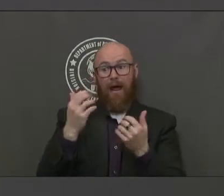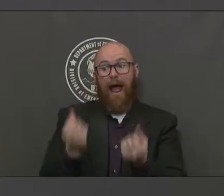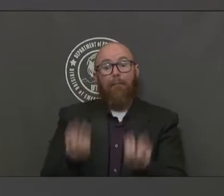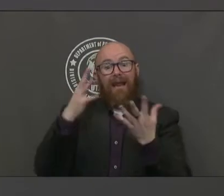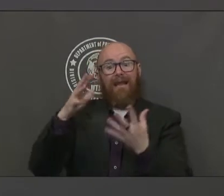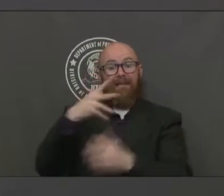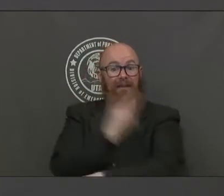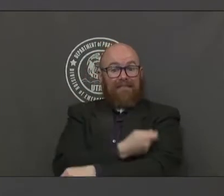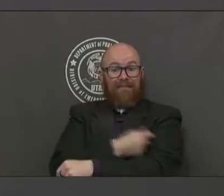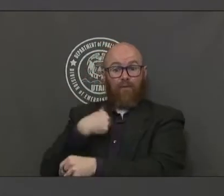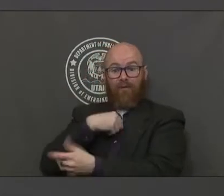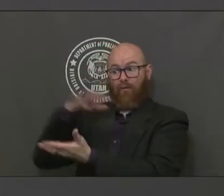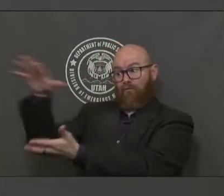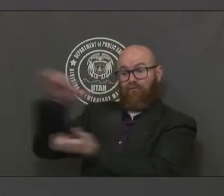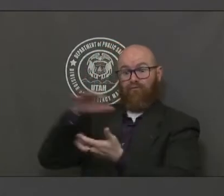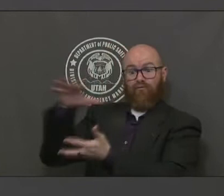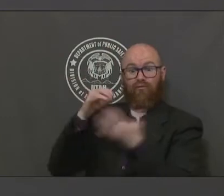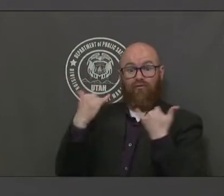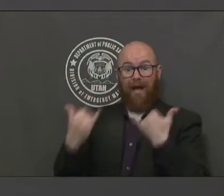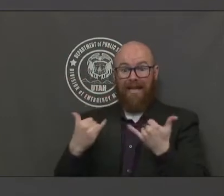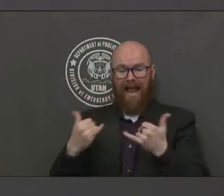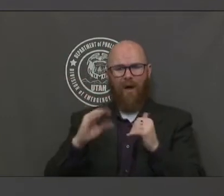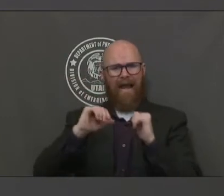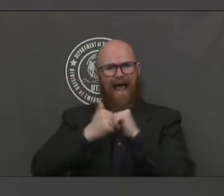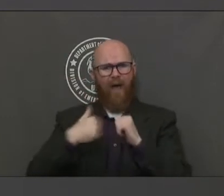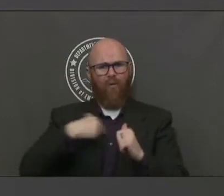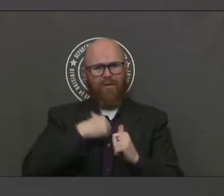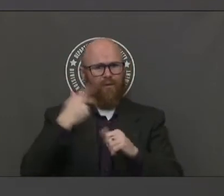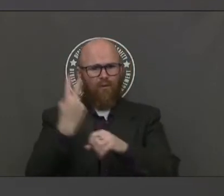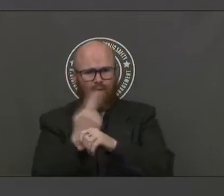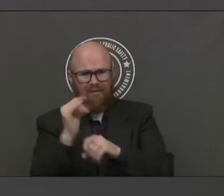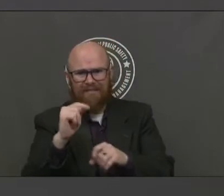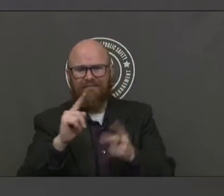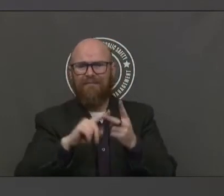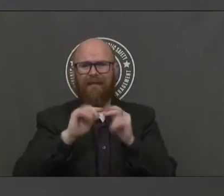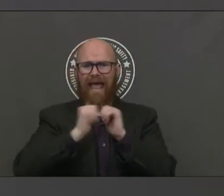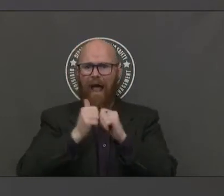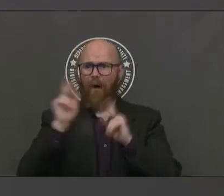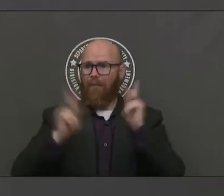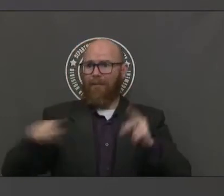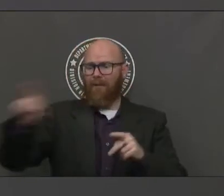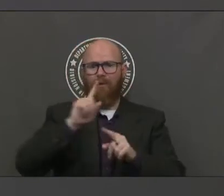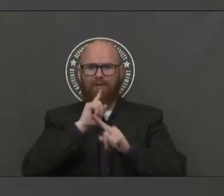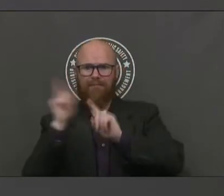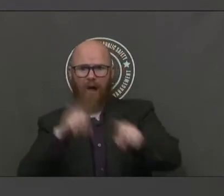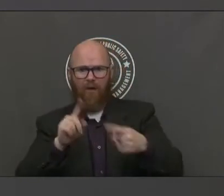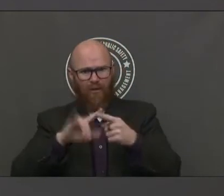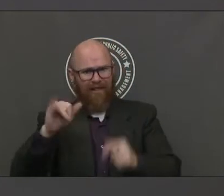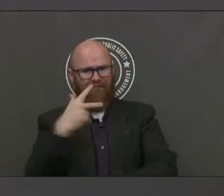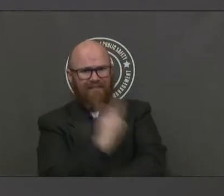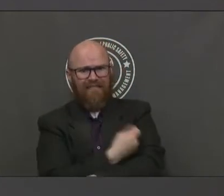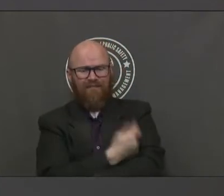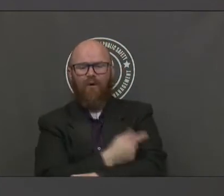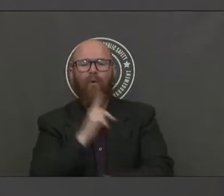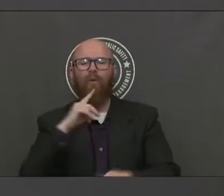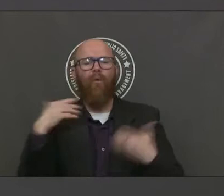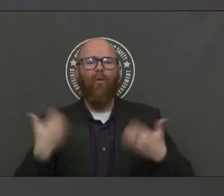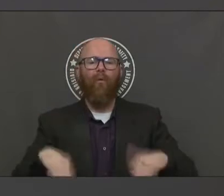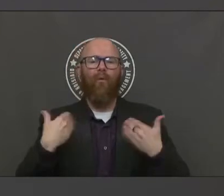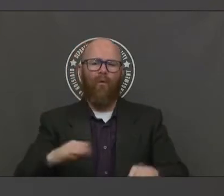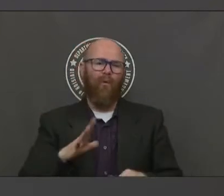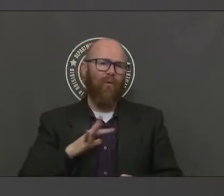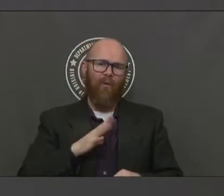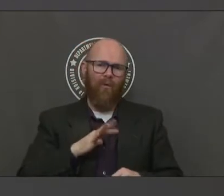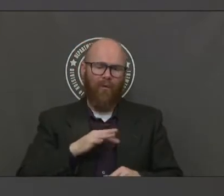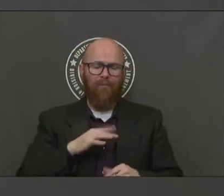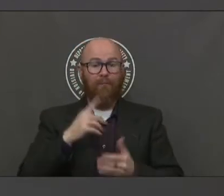what we know about vaccines, with the way that that cases are coming down, with what we know about partial immunity, with